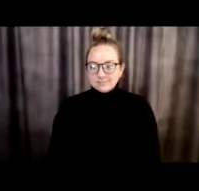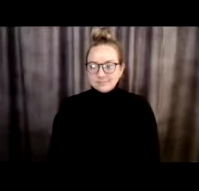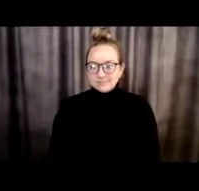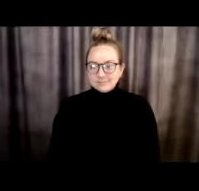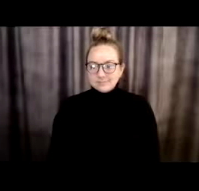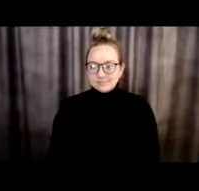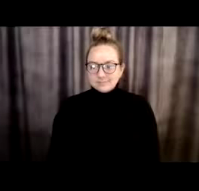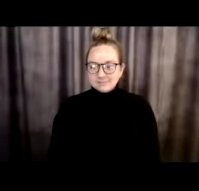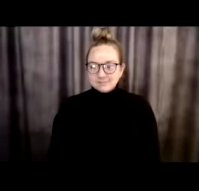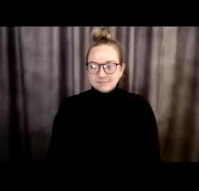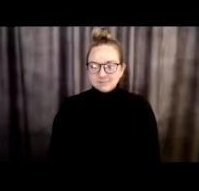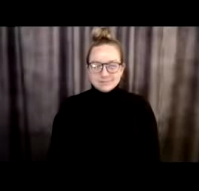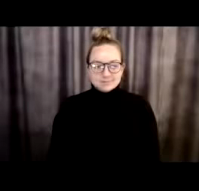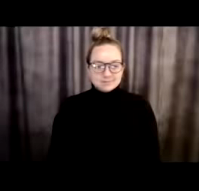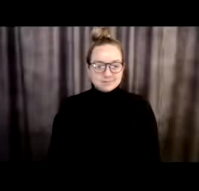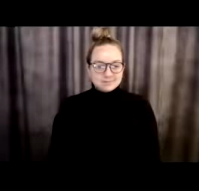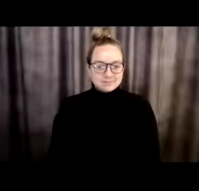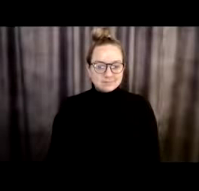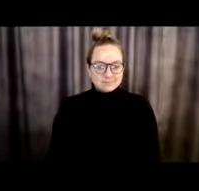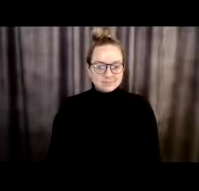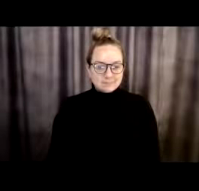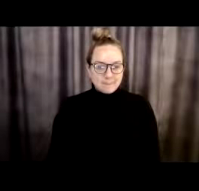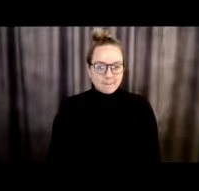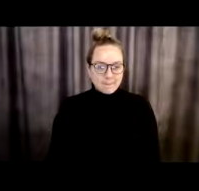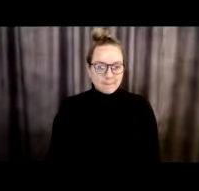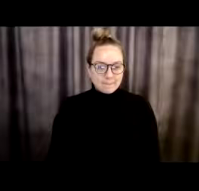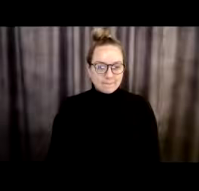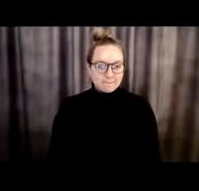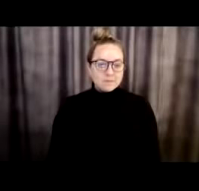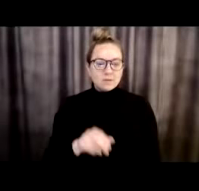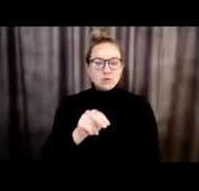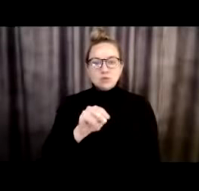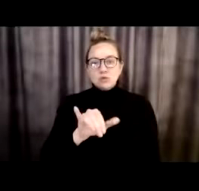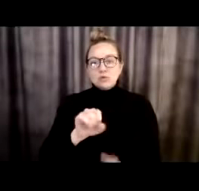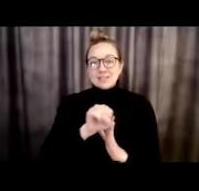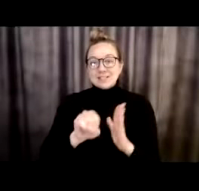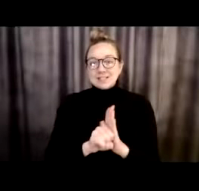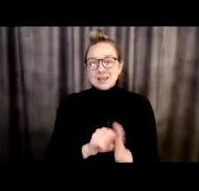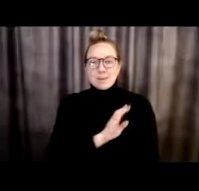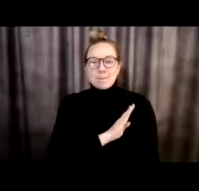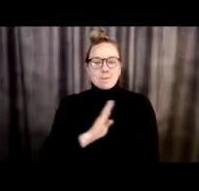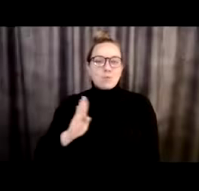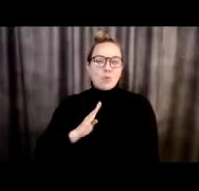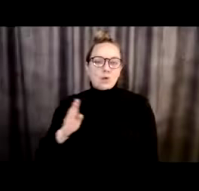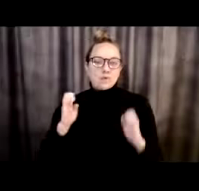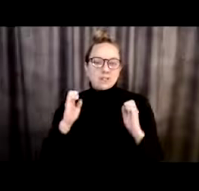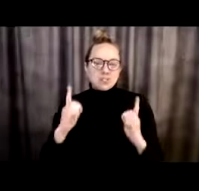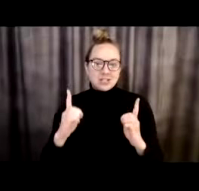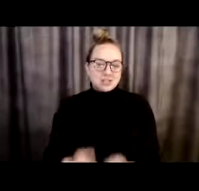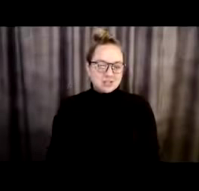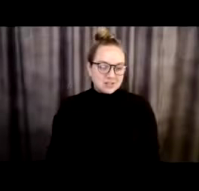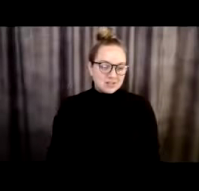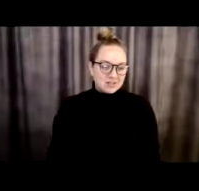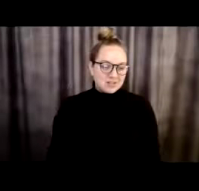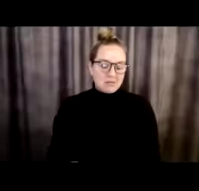See politicians, we see New York State Board of Education, yeah. Oh my gosh, you're all moving so fast,